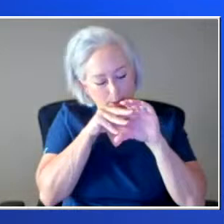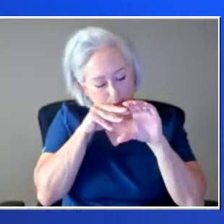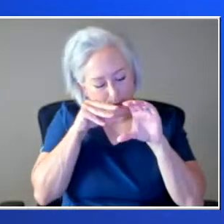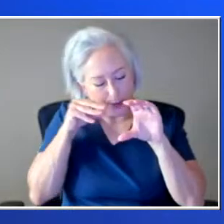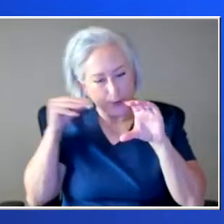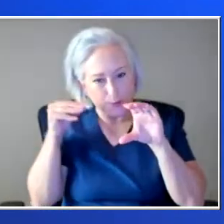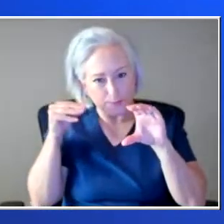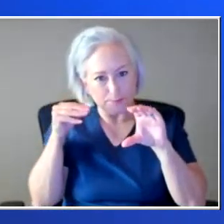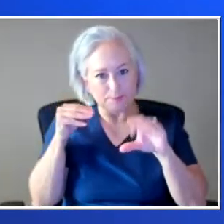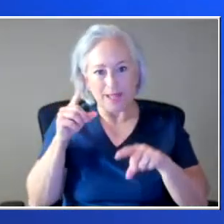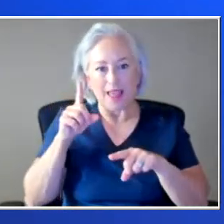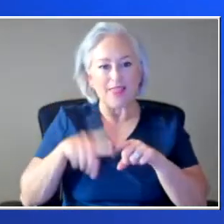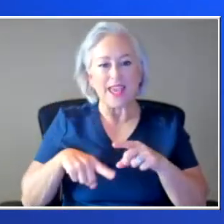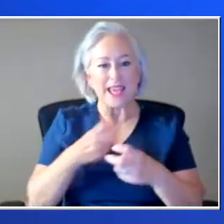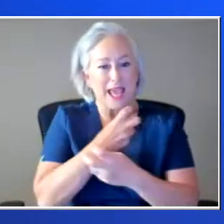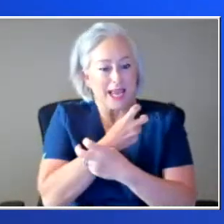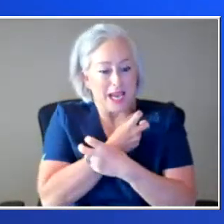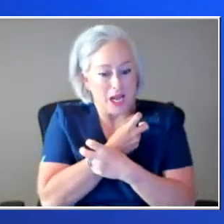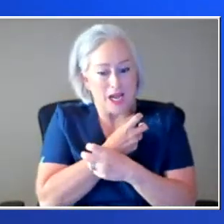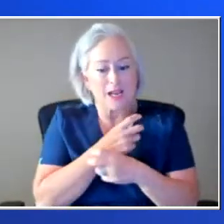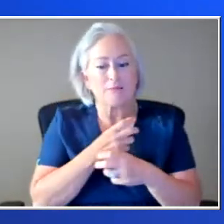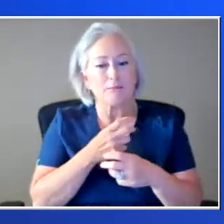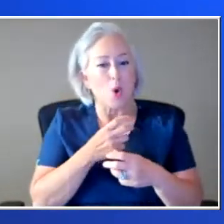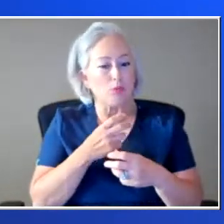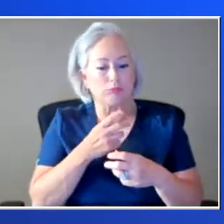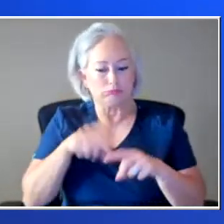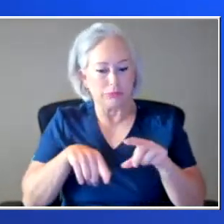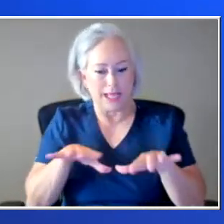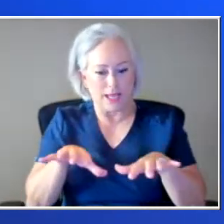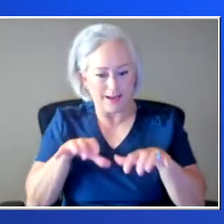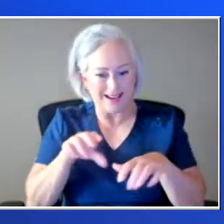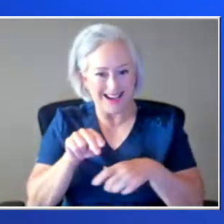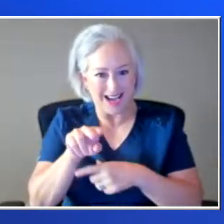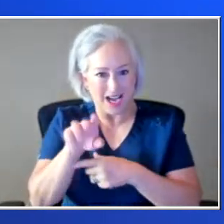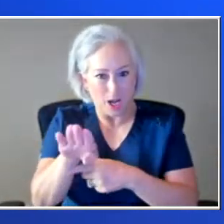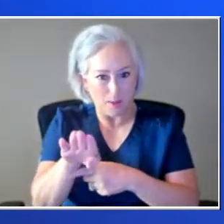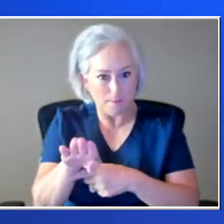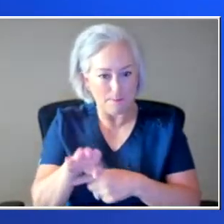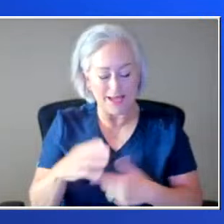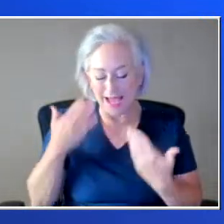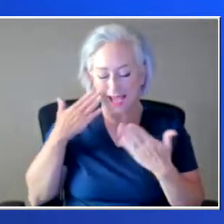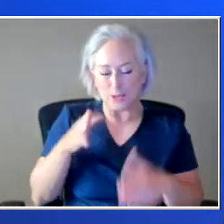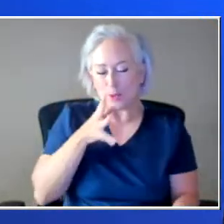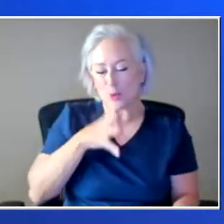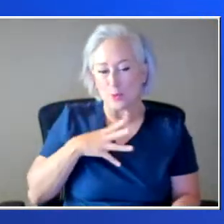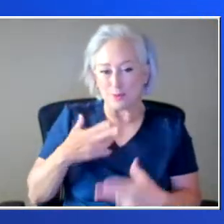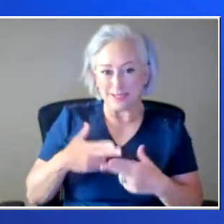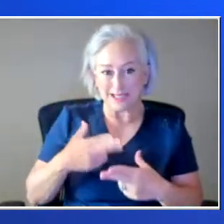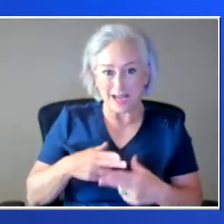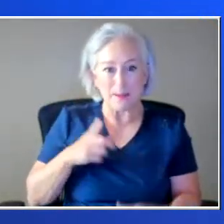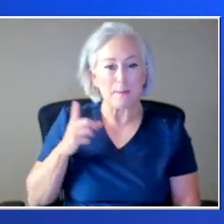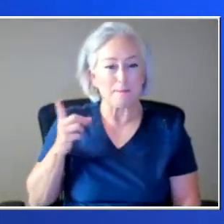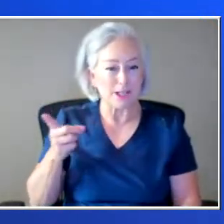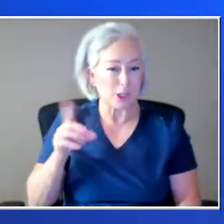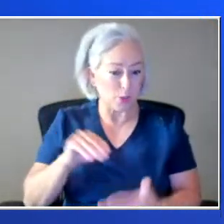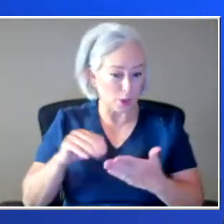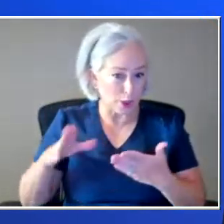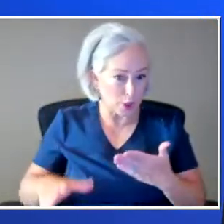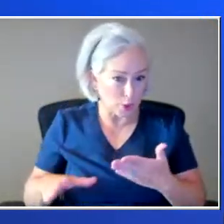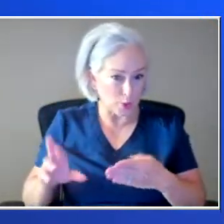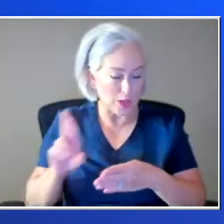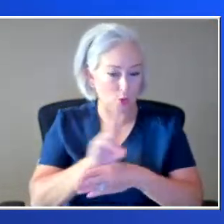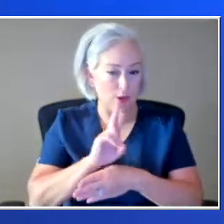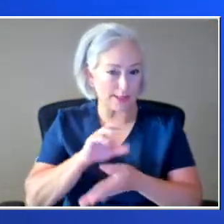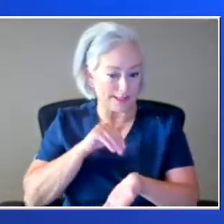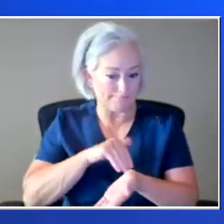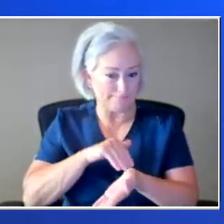numb your bones. So there was a wonderful, I don't know her name, but she was a student or resident, and she